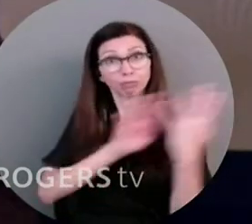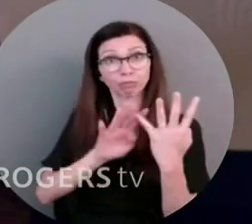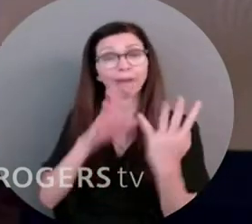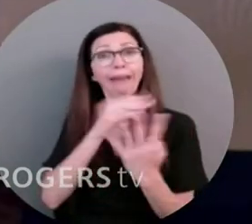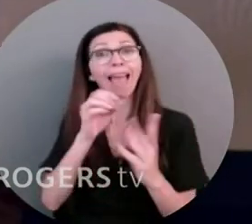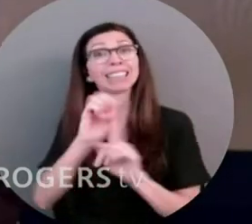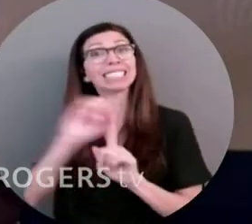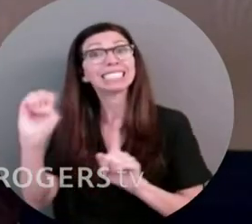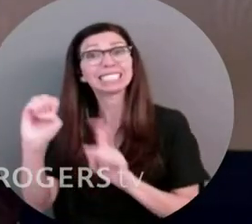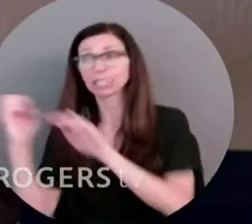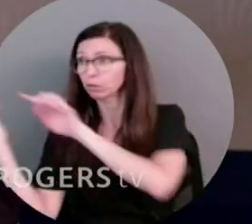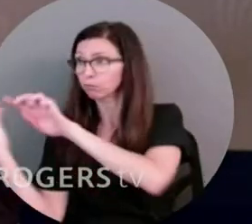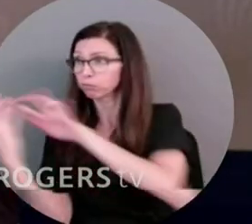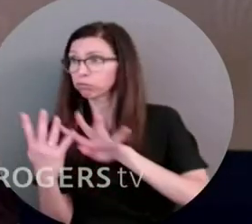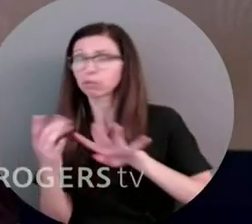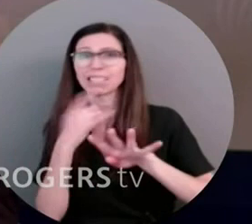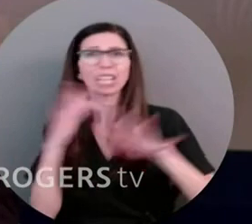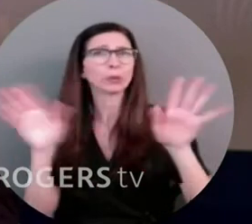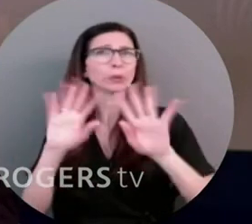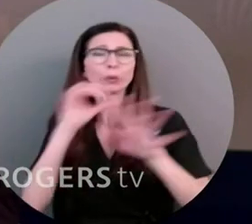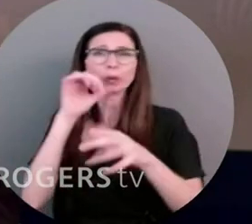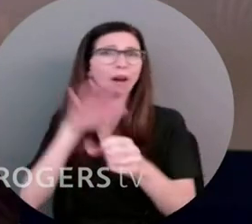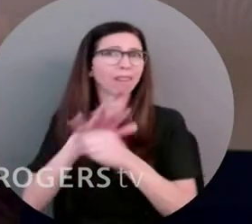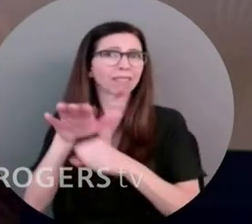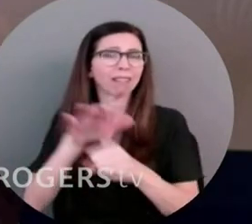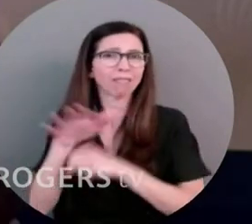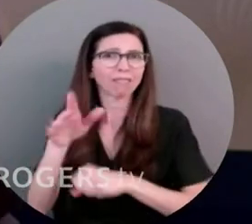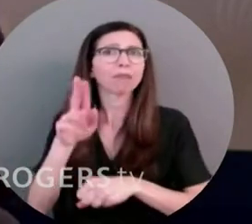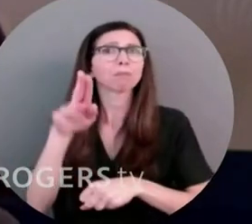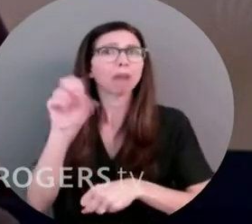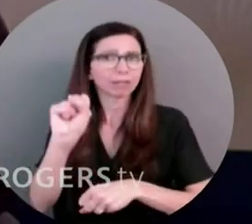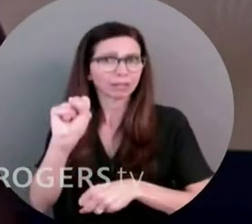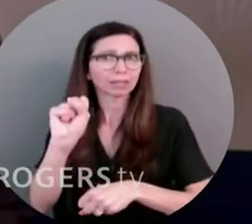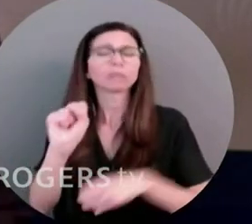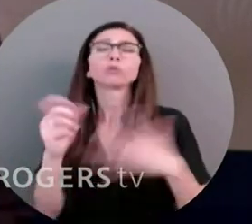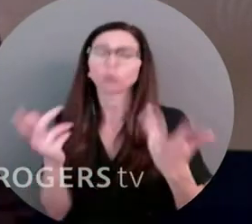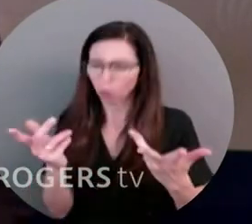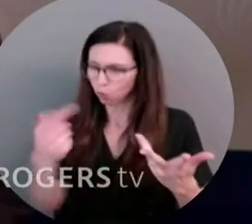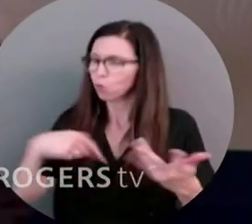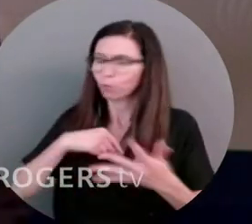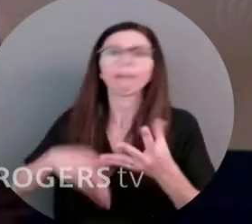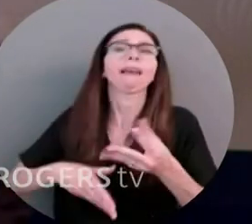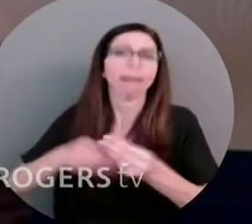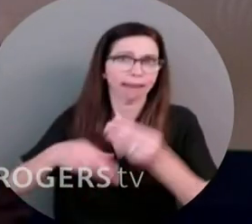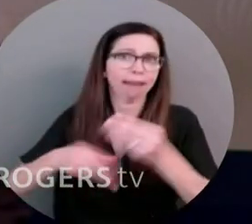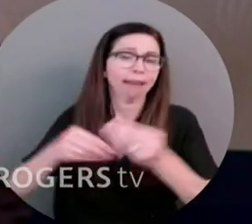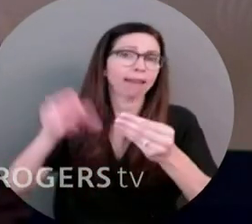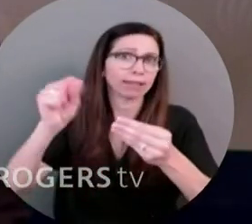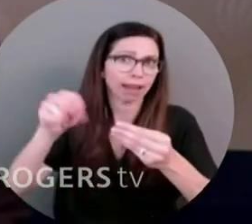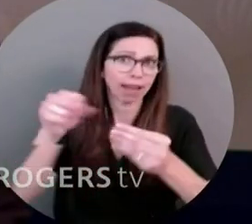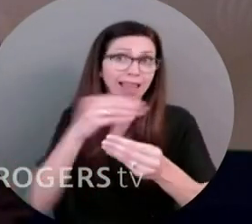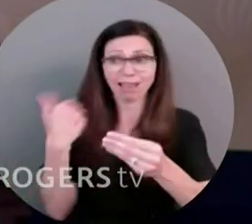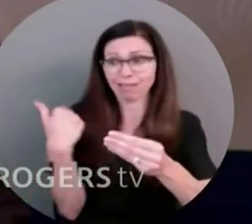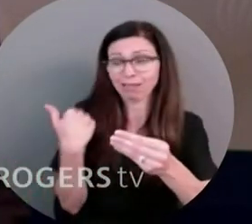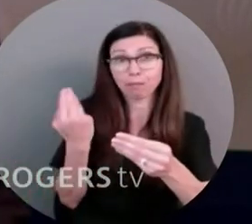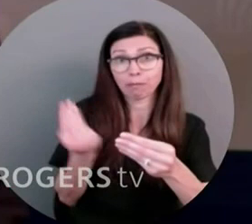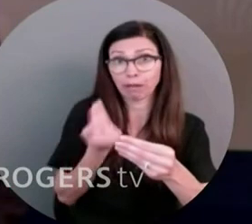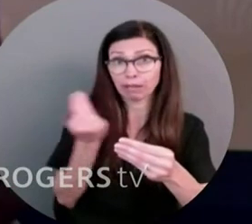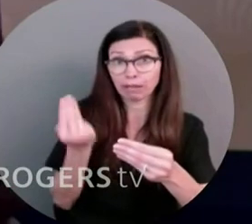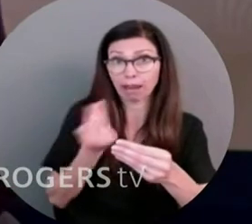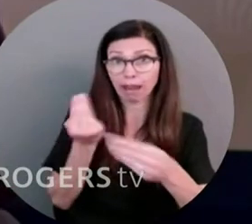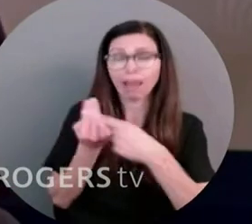on a Saturday schedule, so we have the capacity to add additional buses when it gets busier. And on Monday, John